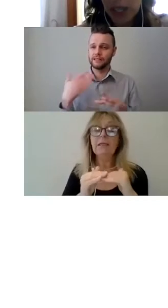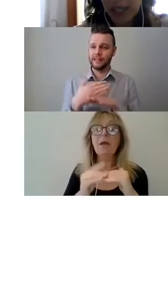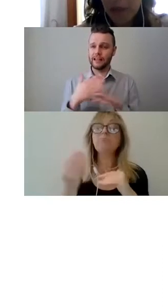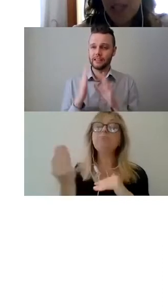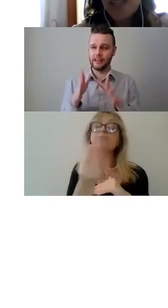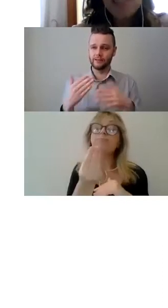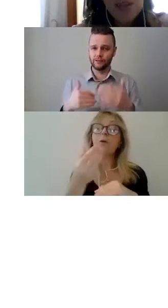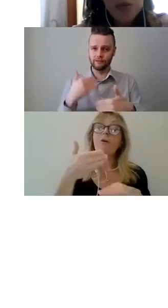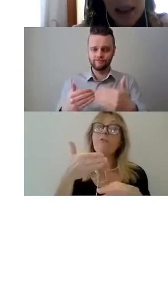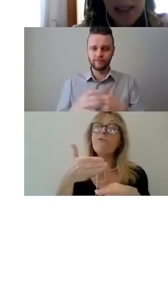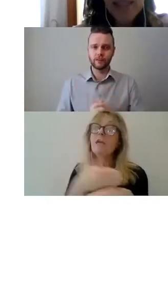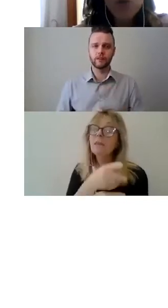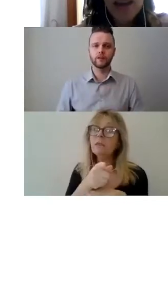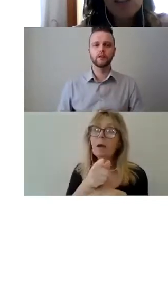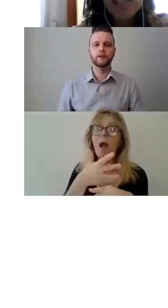take